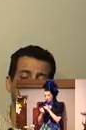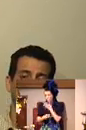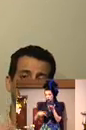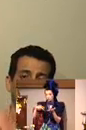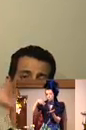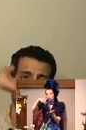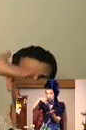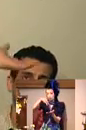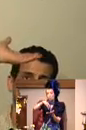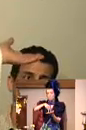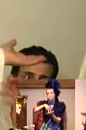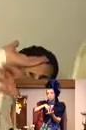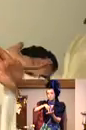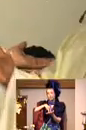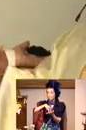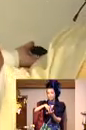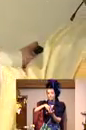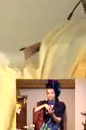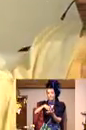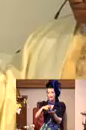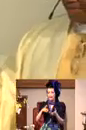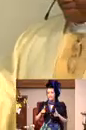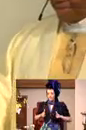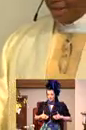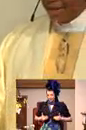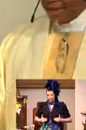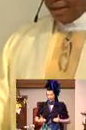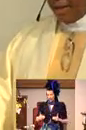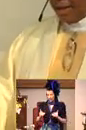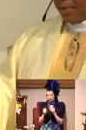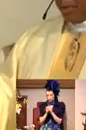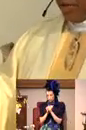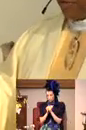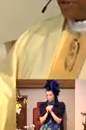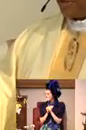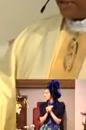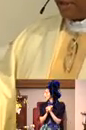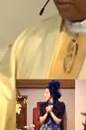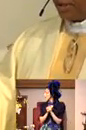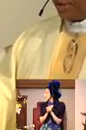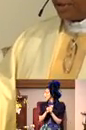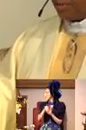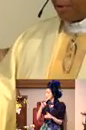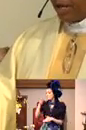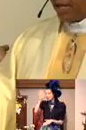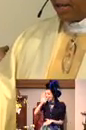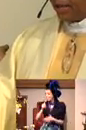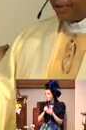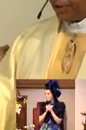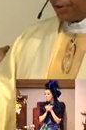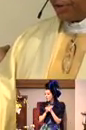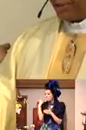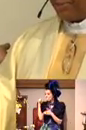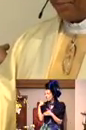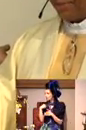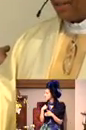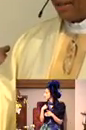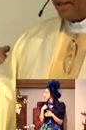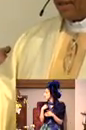Let us pray. Ah, we pray for this meal, this bread and this